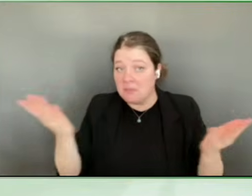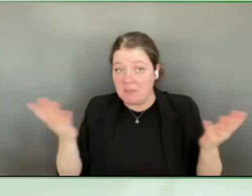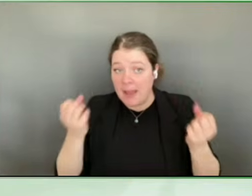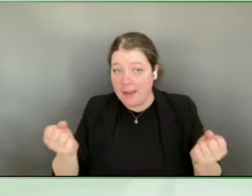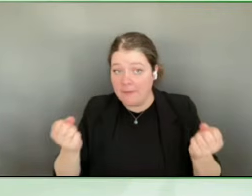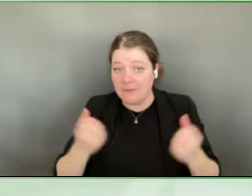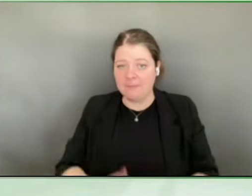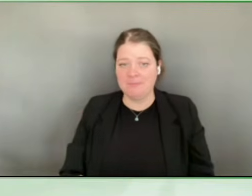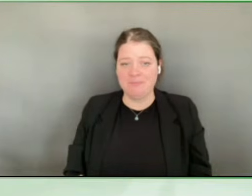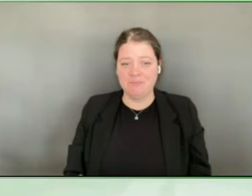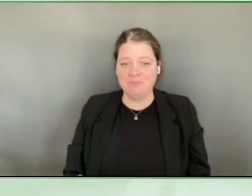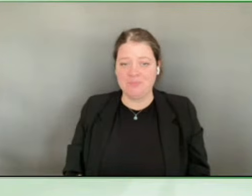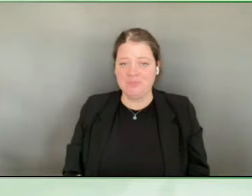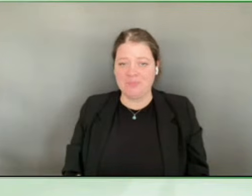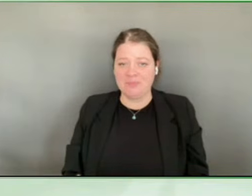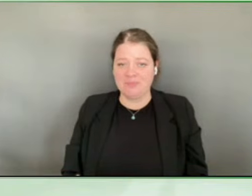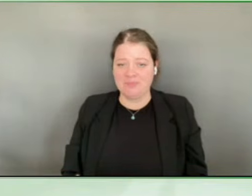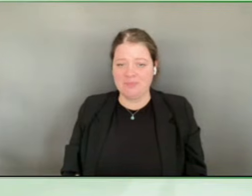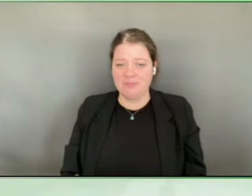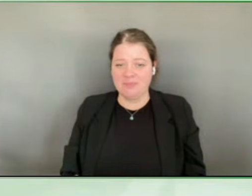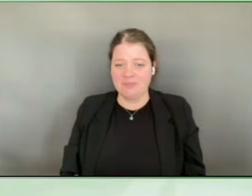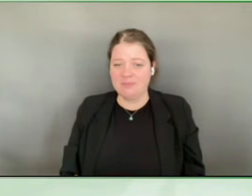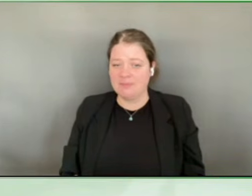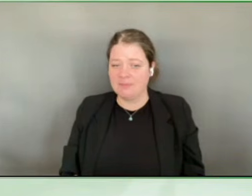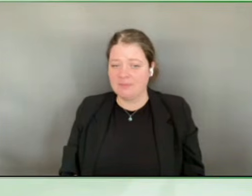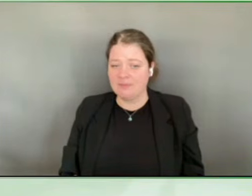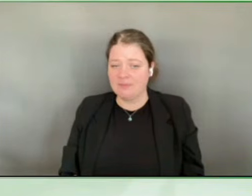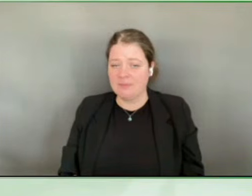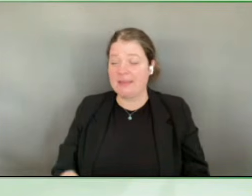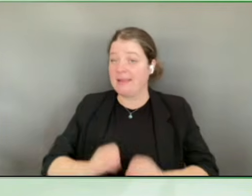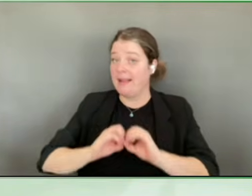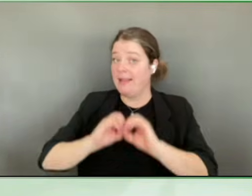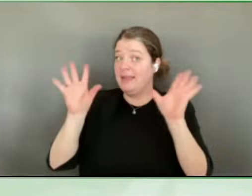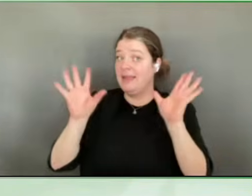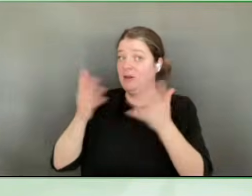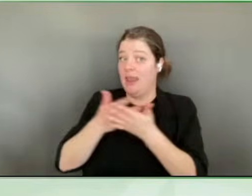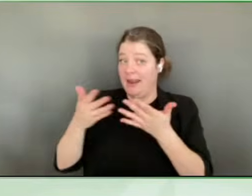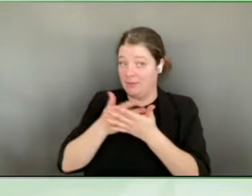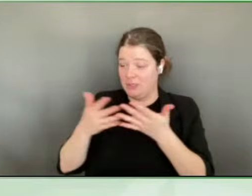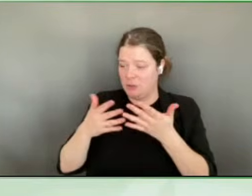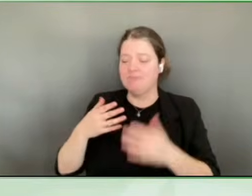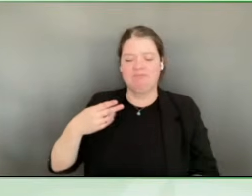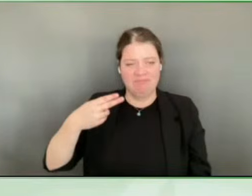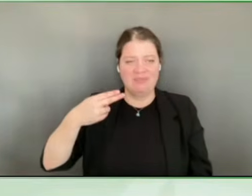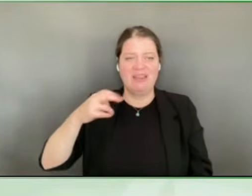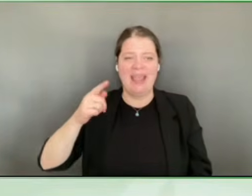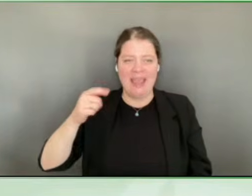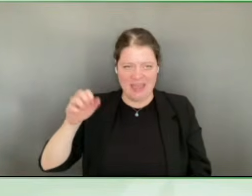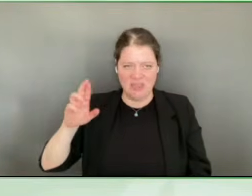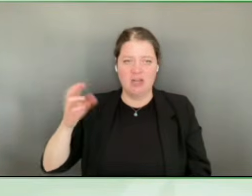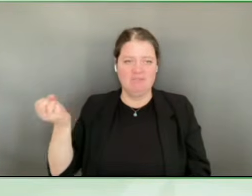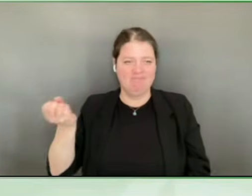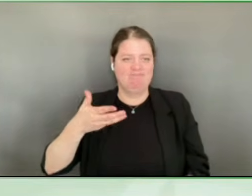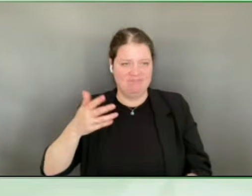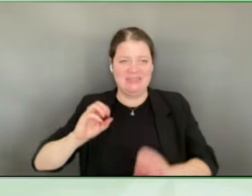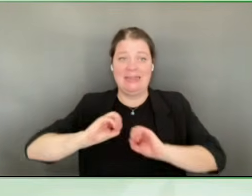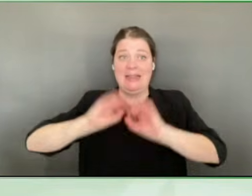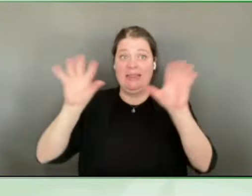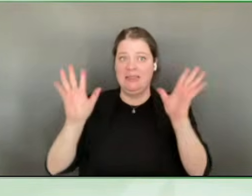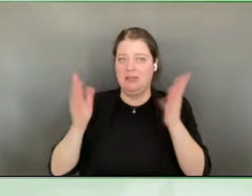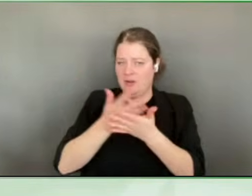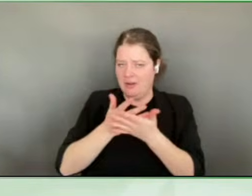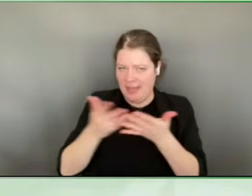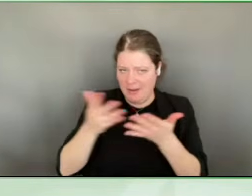the clear language. Yeah, so Heather is telling us to use clear language.